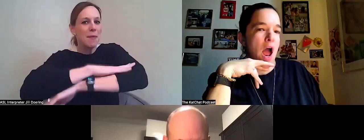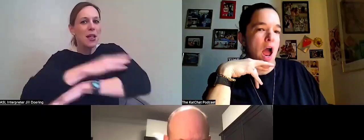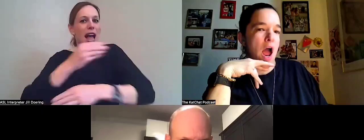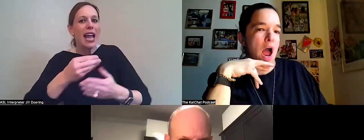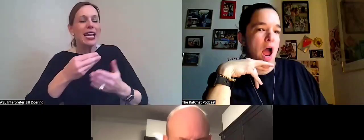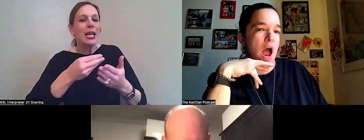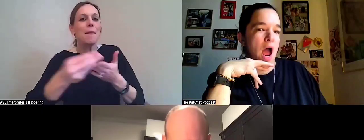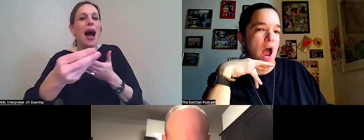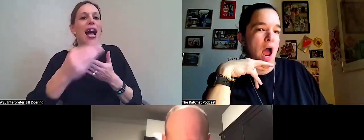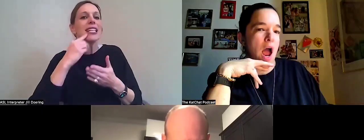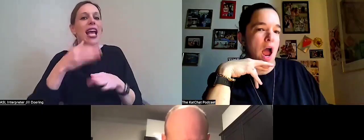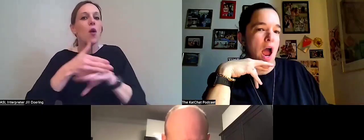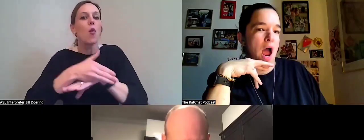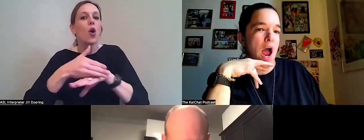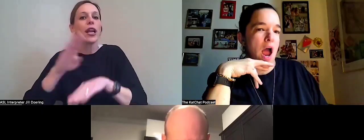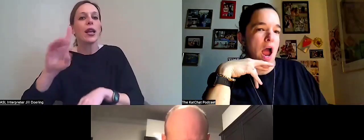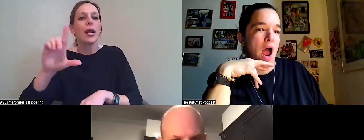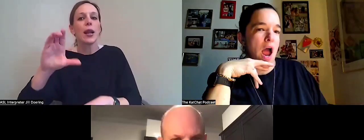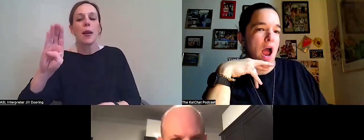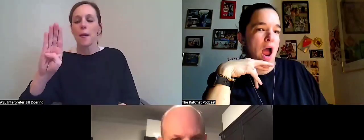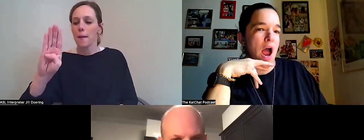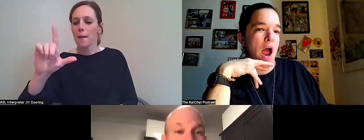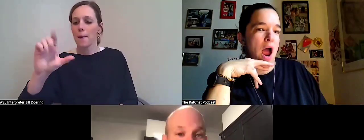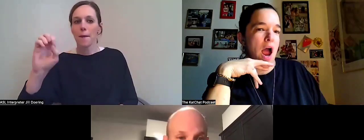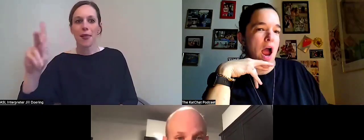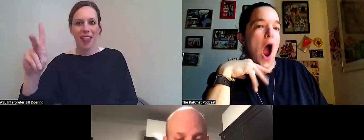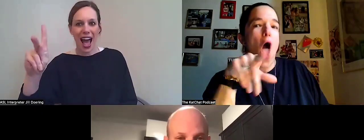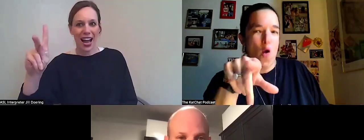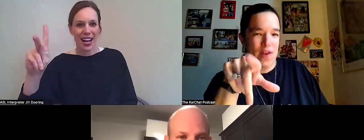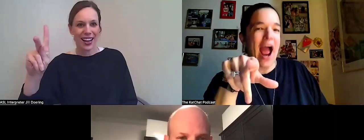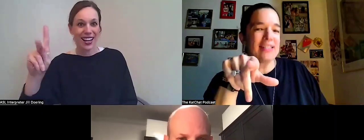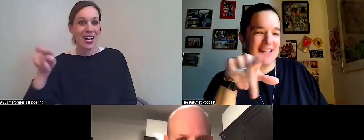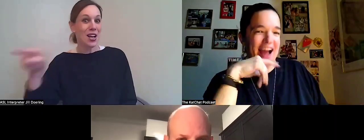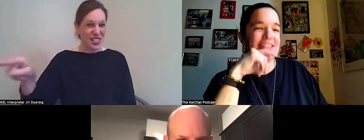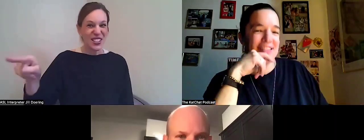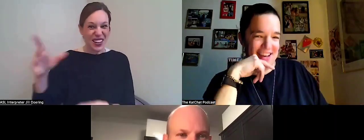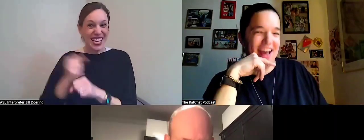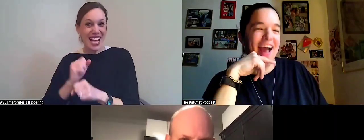wooden block. So he got his cameo.